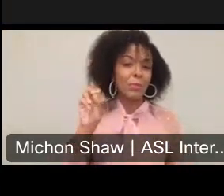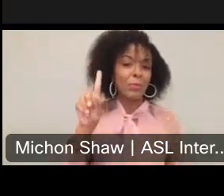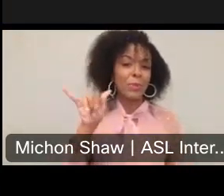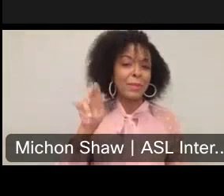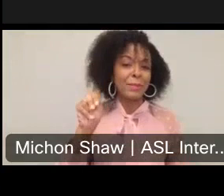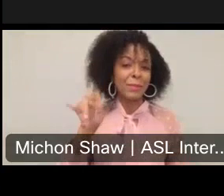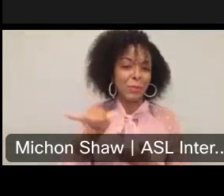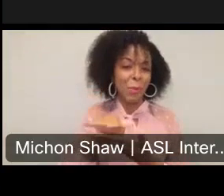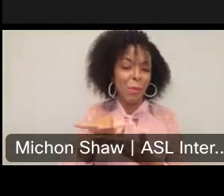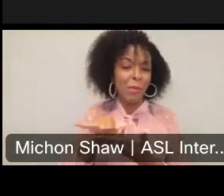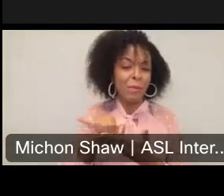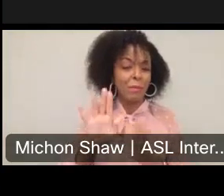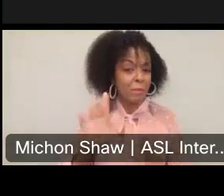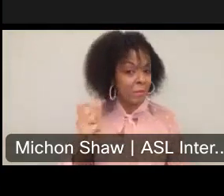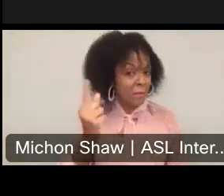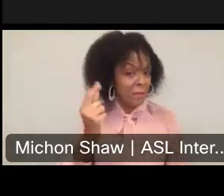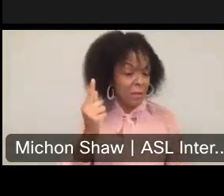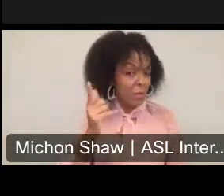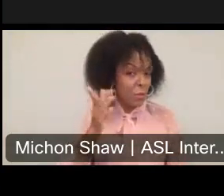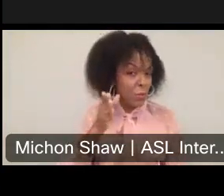you, that was more than 60 years ago.